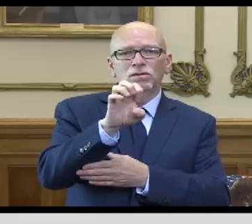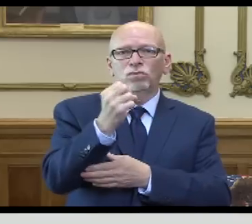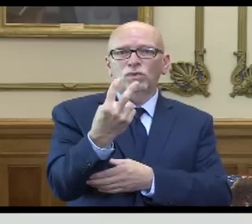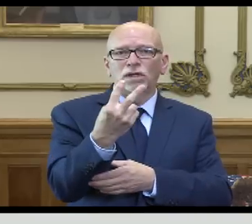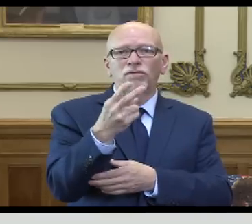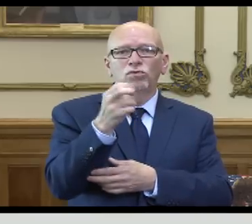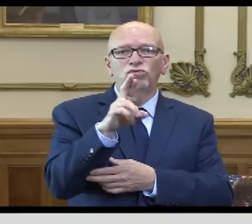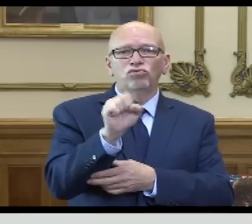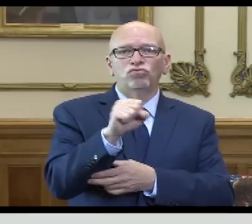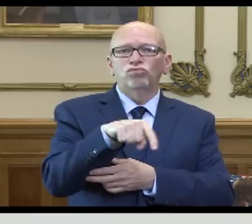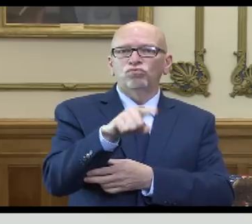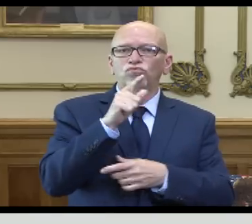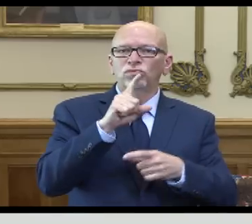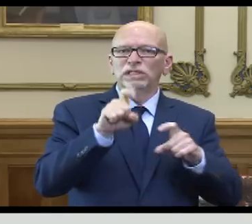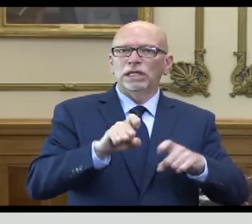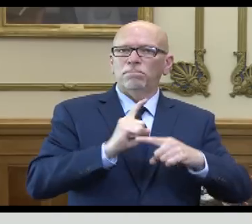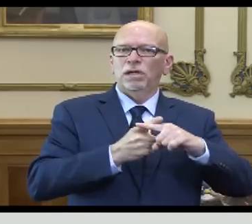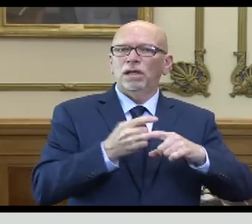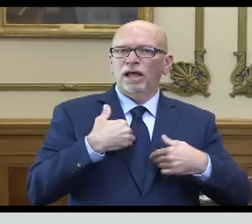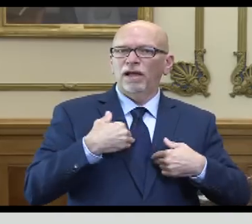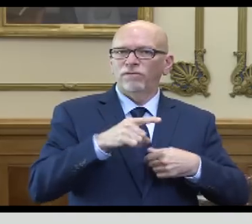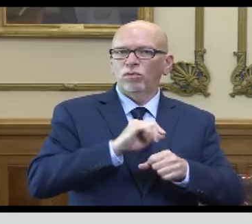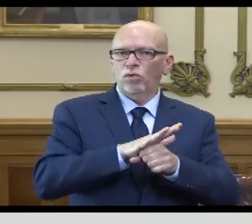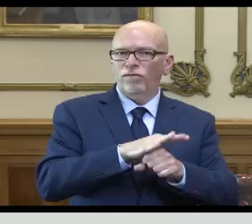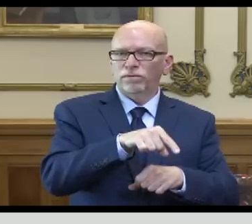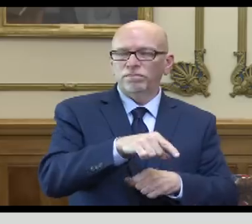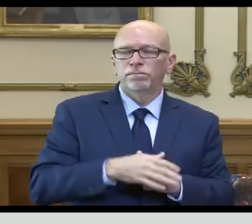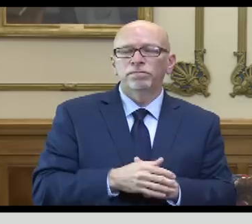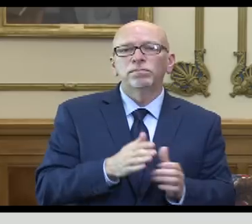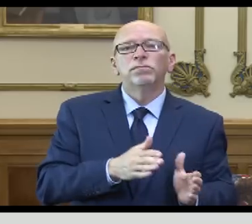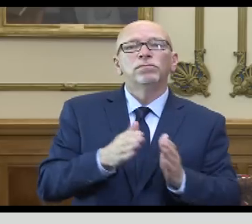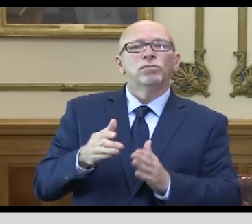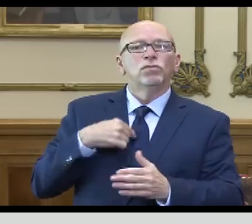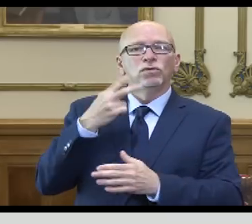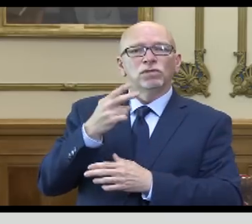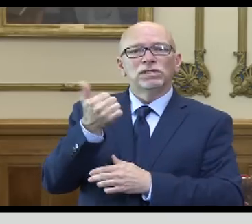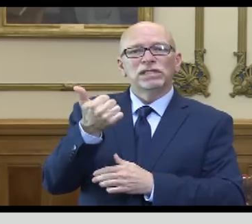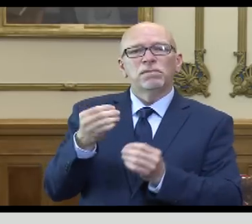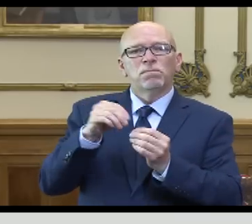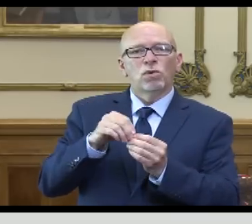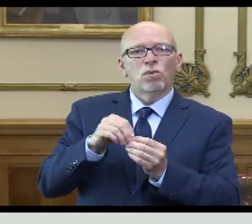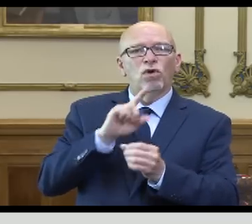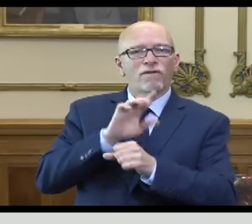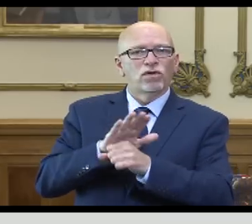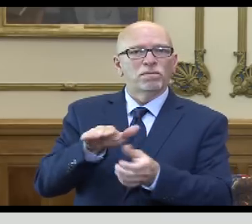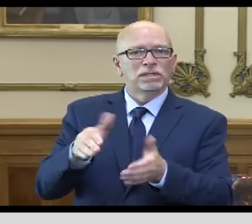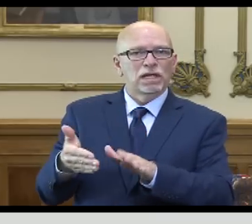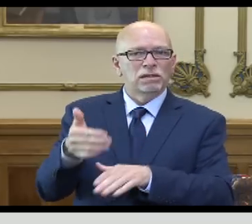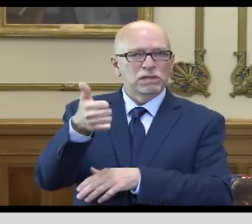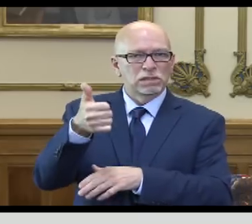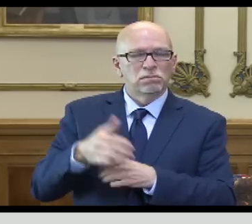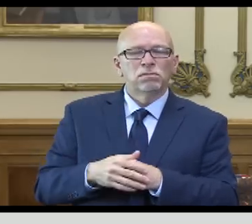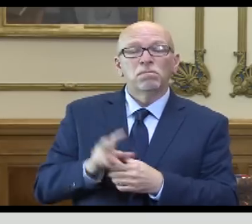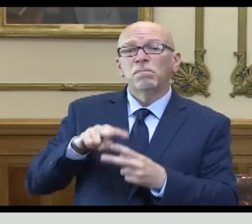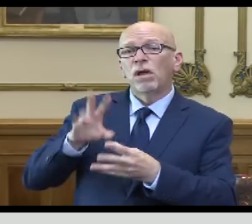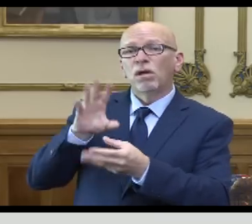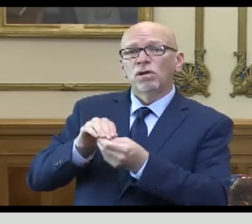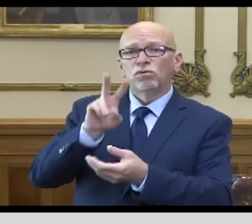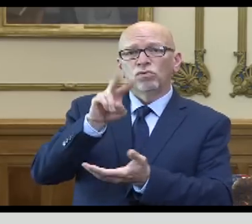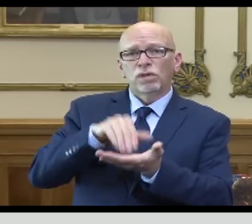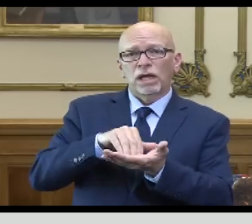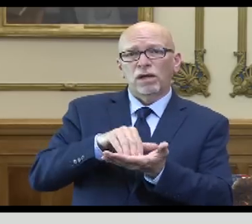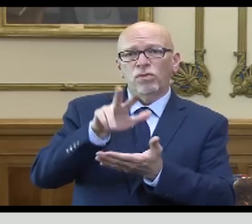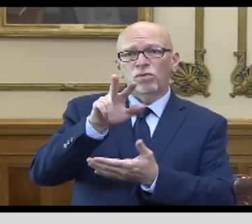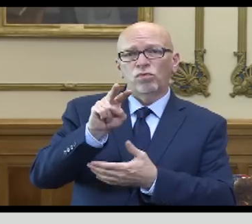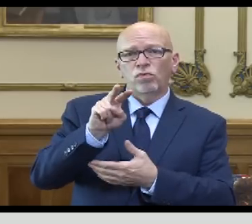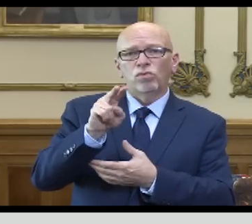35,712 Hoosiers known to have had COVID-19. We also saw 10 additional confirmed deaths. To date,